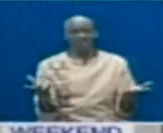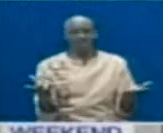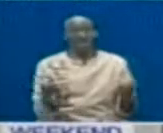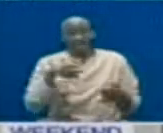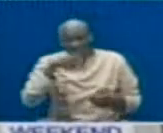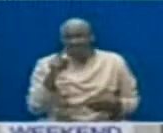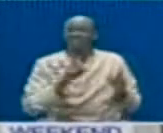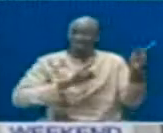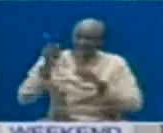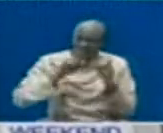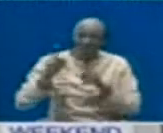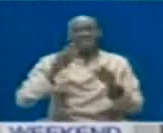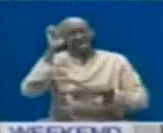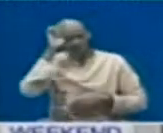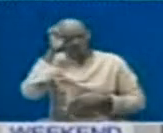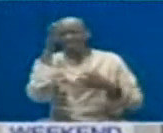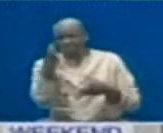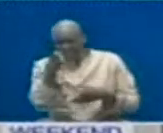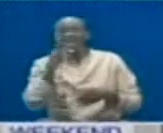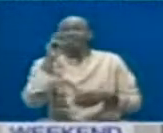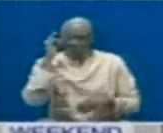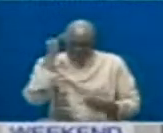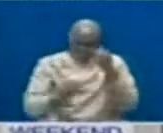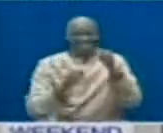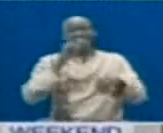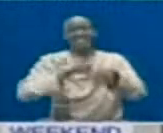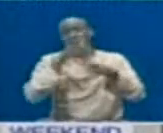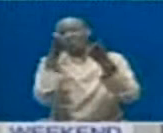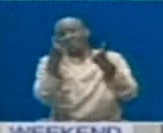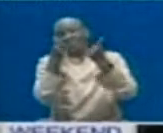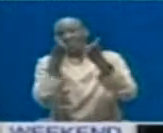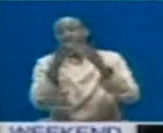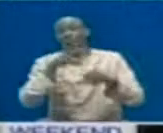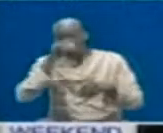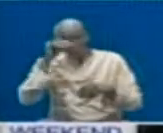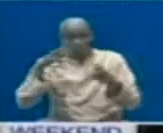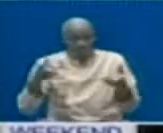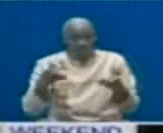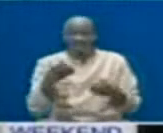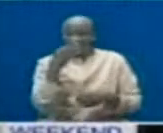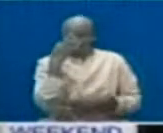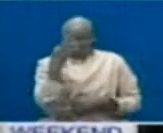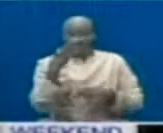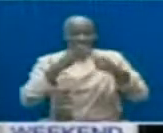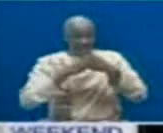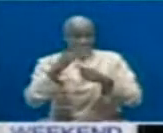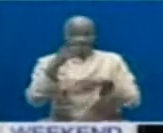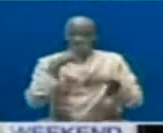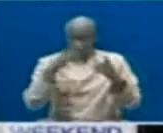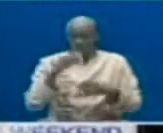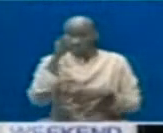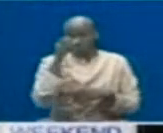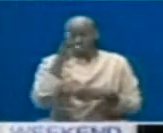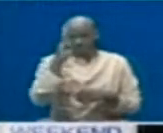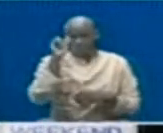She has travelled to Eldoret, the place where he was last spotted, to search for clues. 39-year-old Bob Harrison Owich left